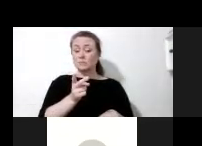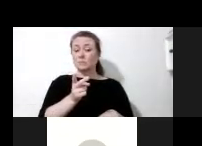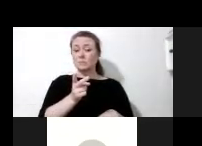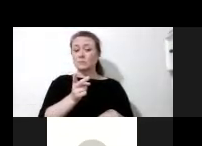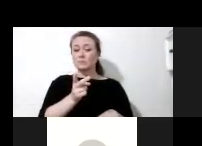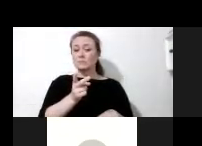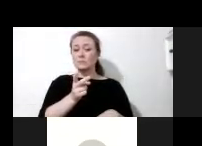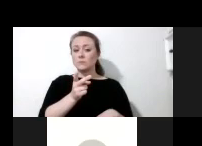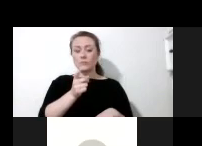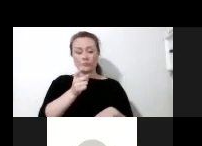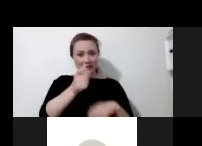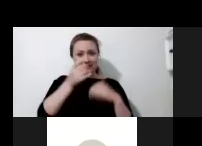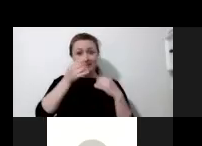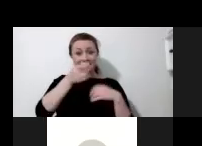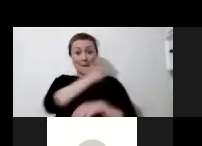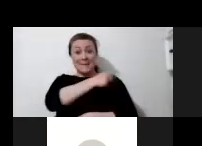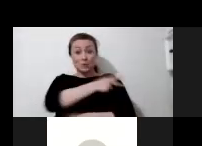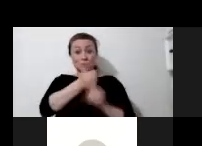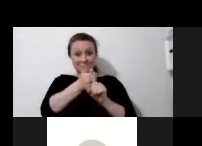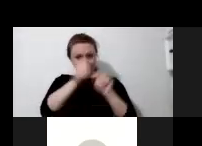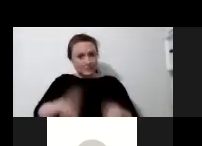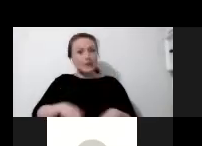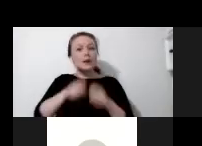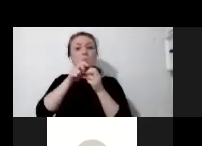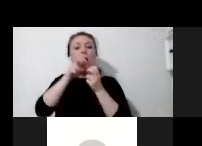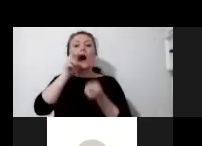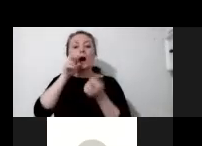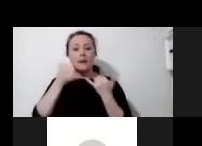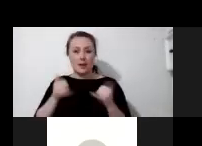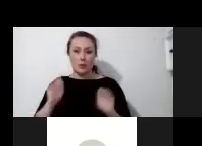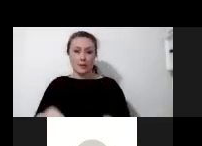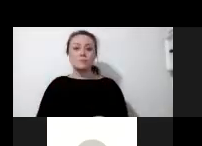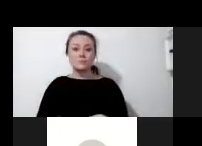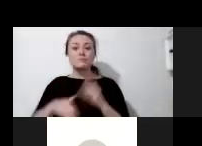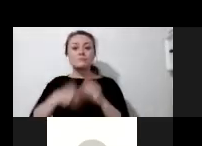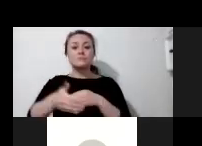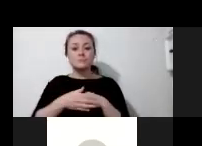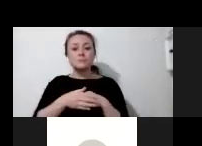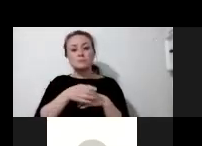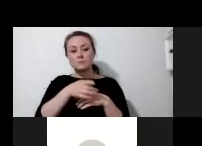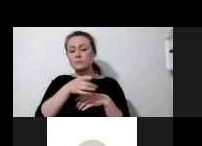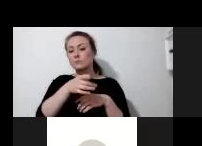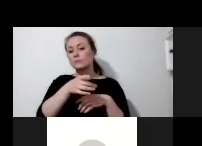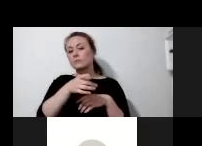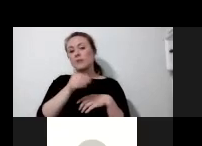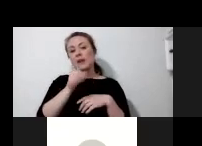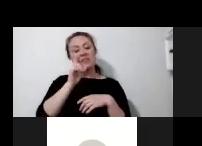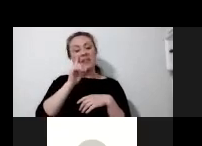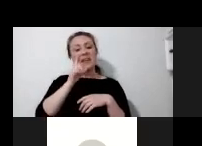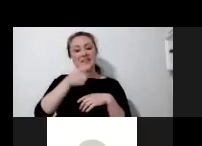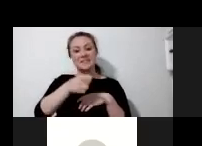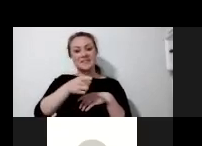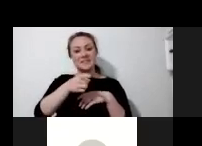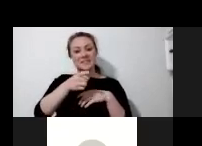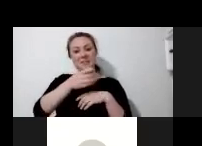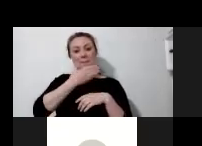able now to open her mouth. And next slide. But this is the one I think is the beauty of it, that when you